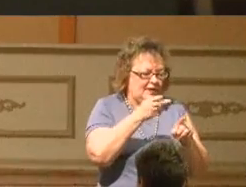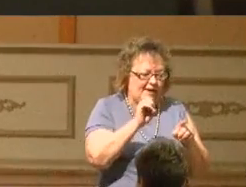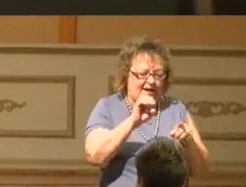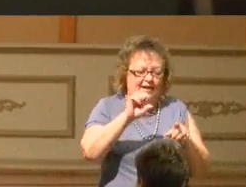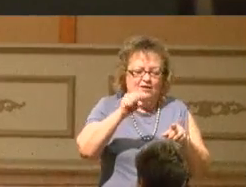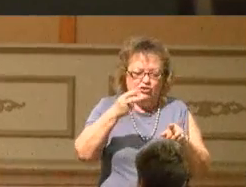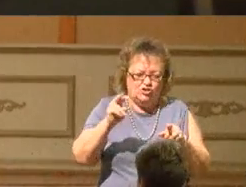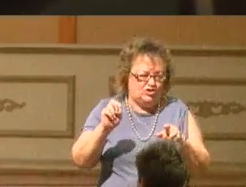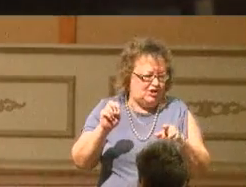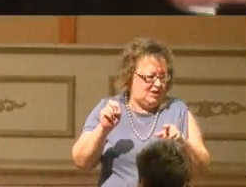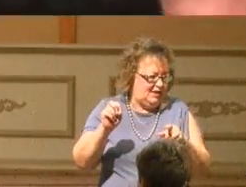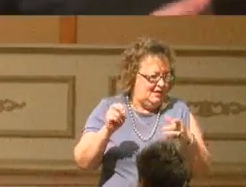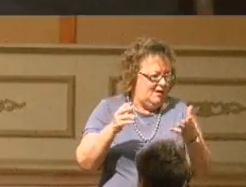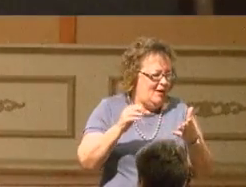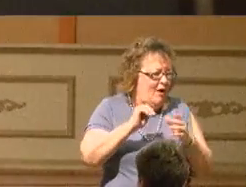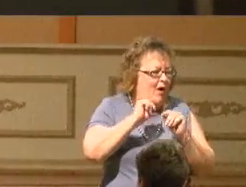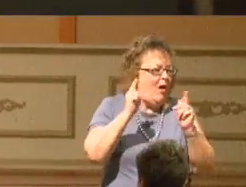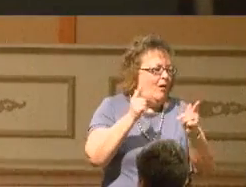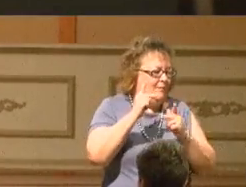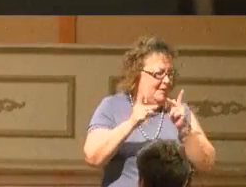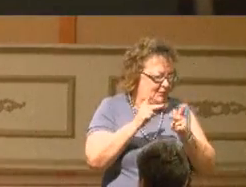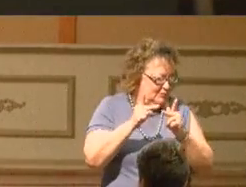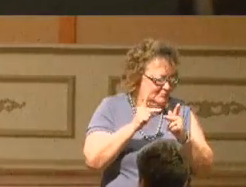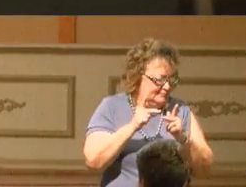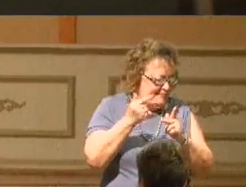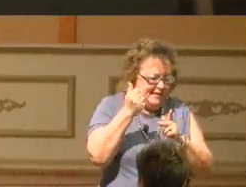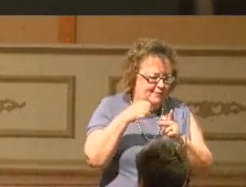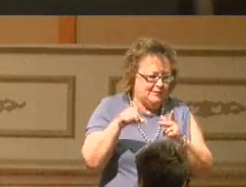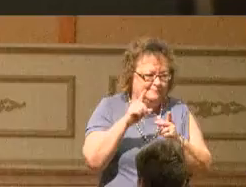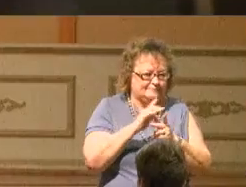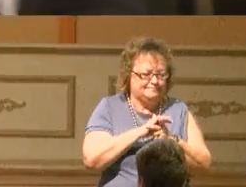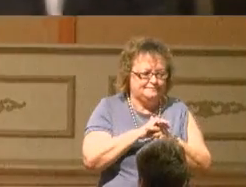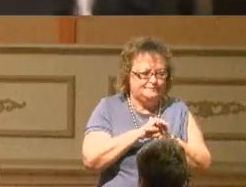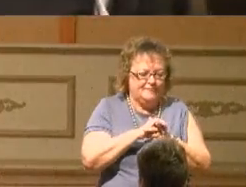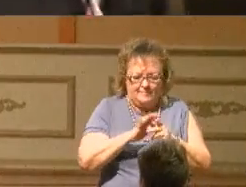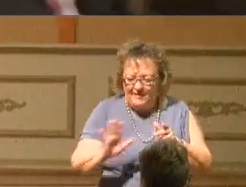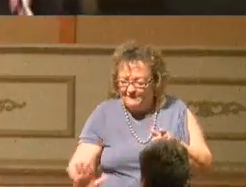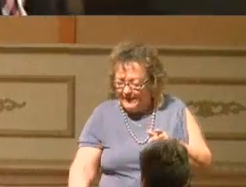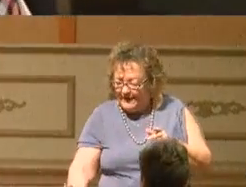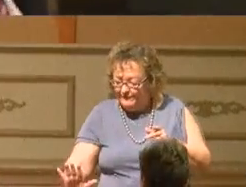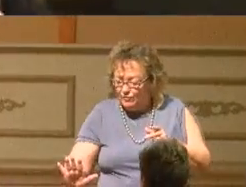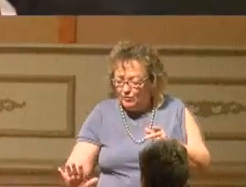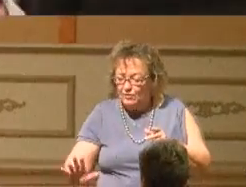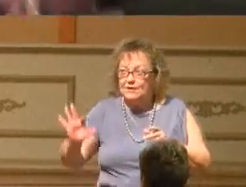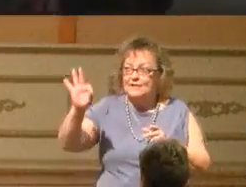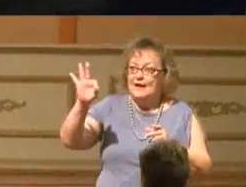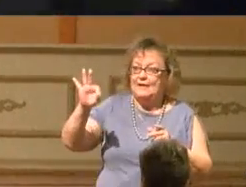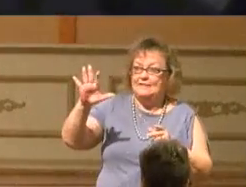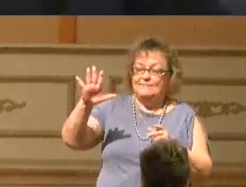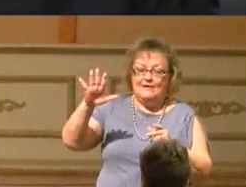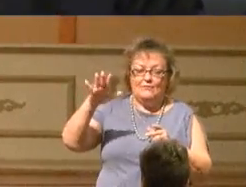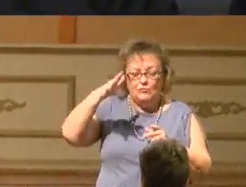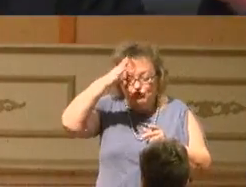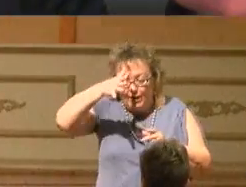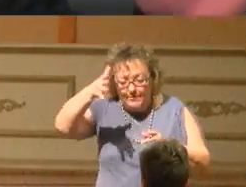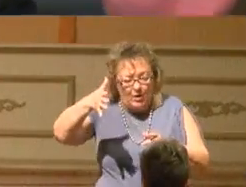she, all of humanity, anyone. It could be a 5-year-old child. It'd be a 95-year-old